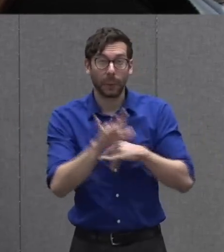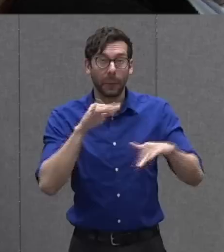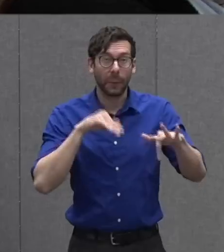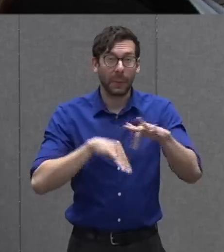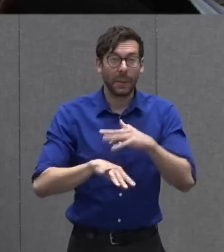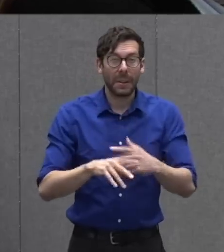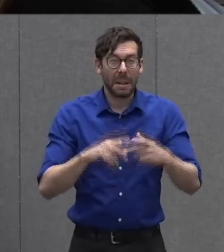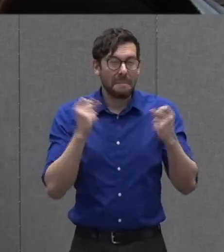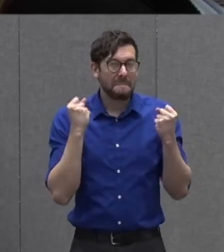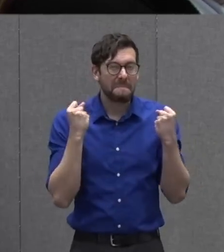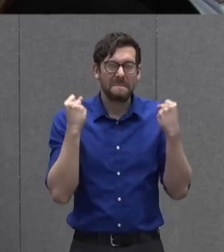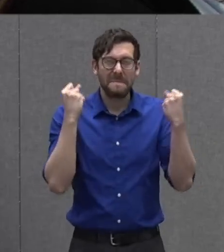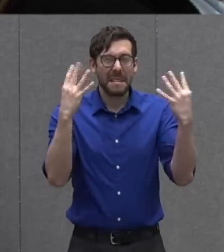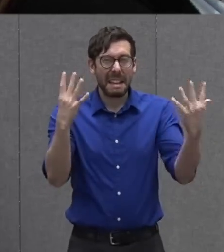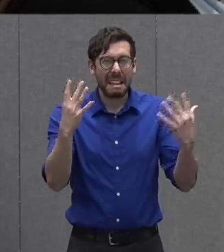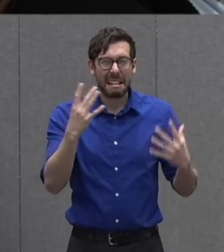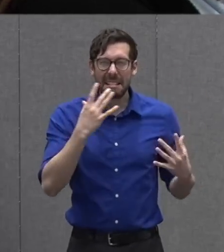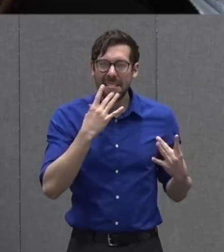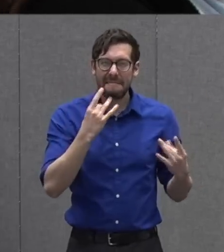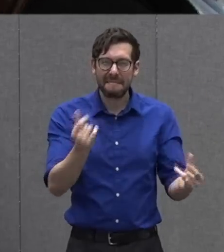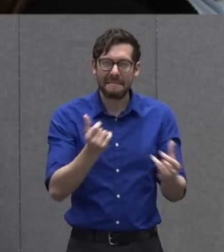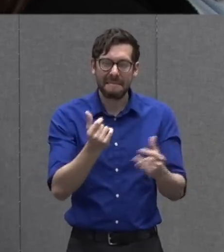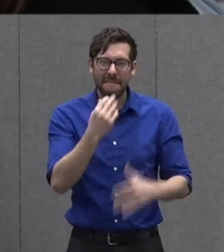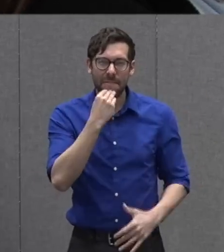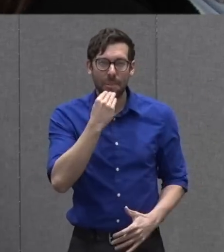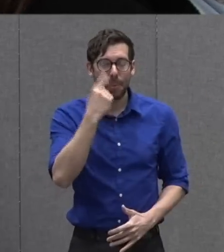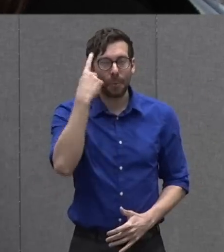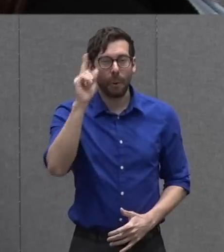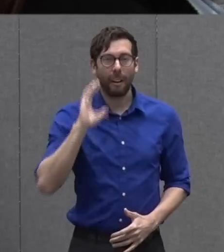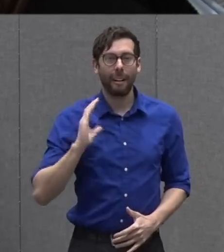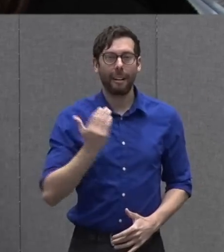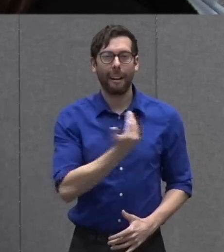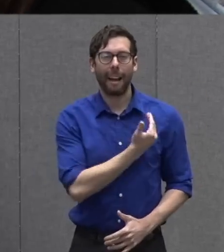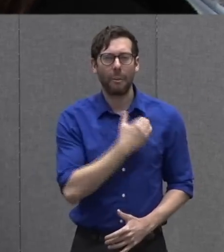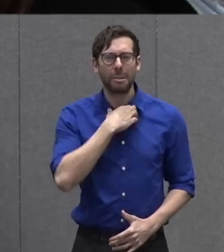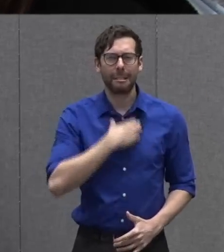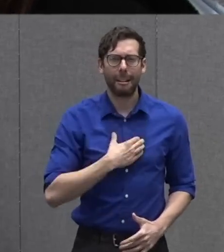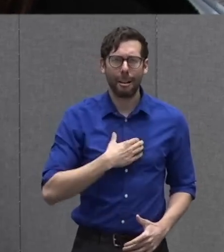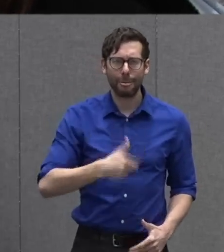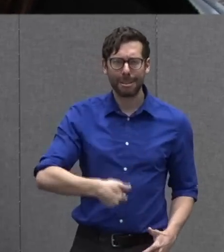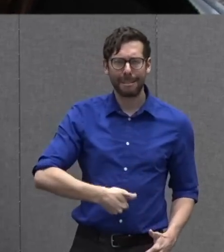our hungry tummies. A hey and a hi-dee-ho.